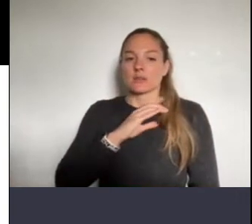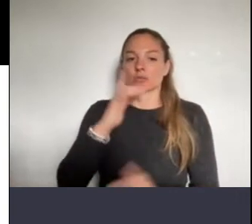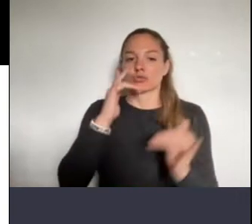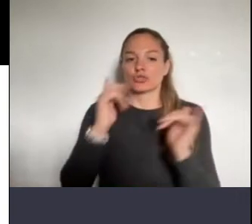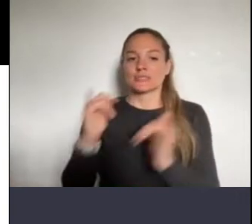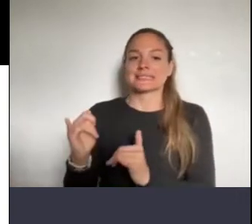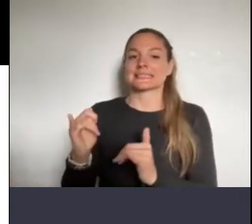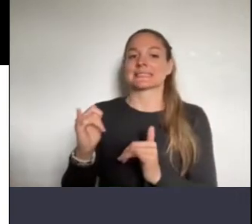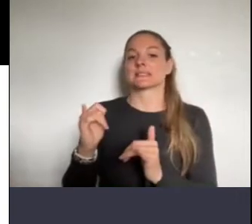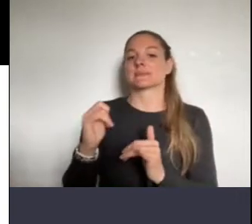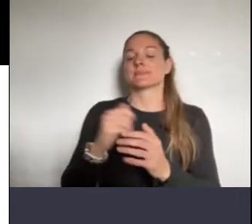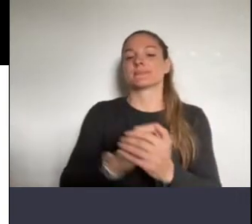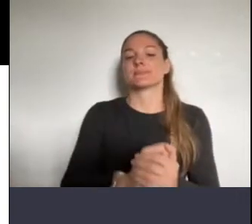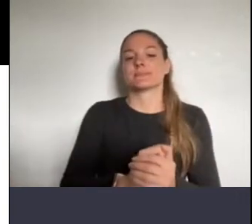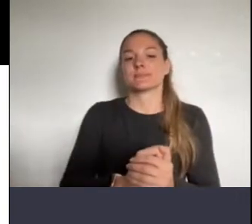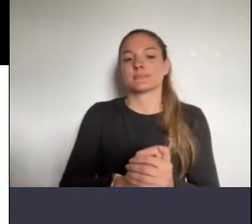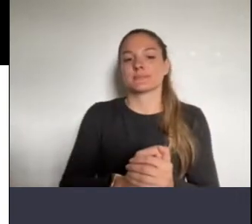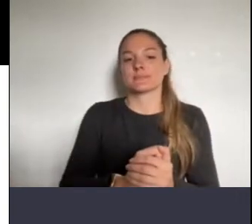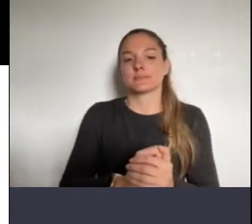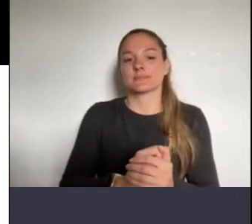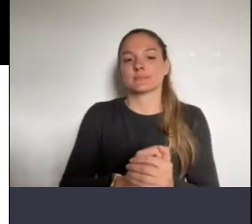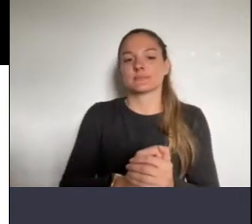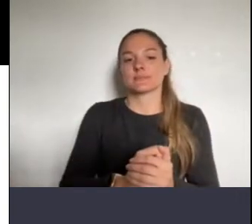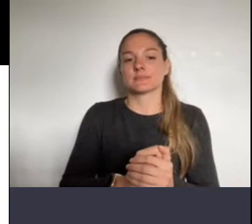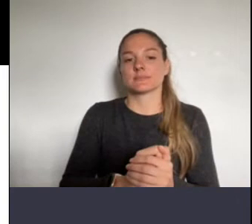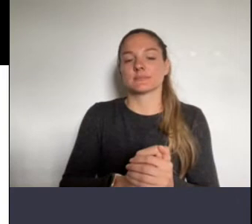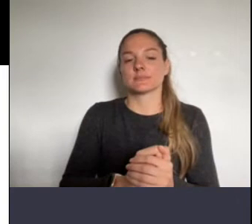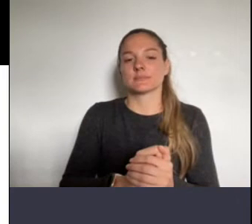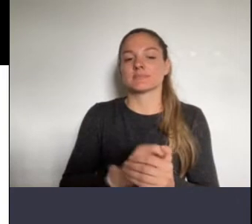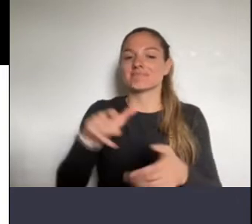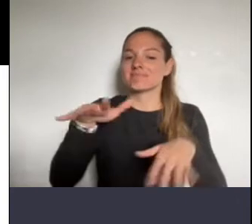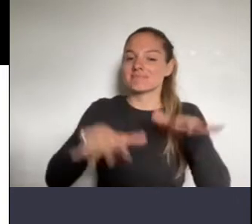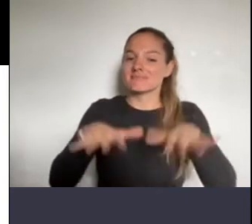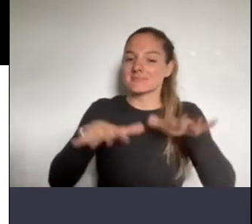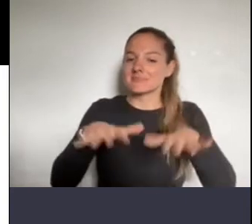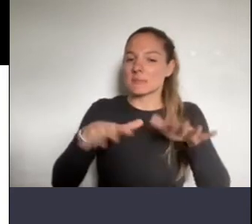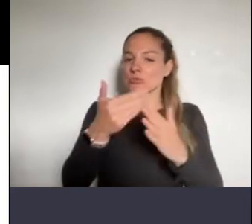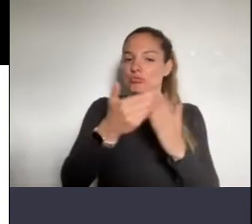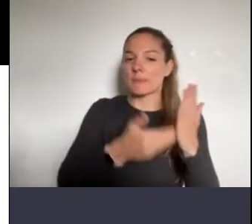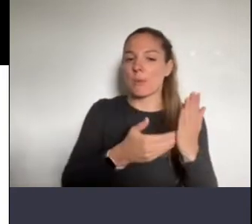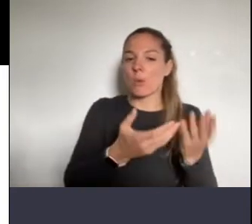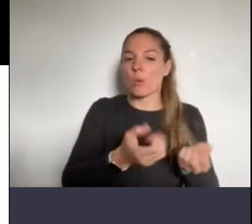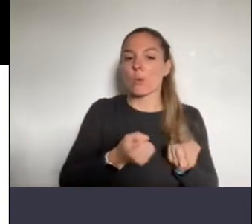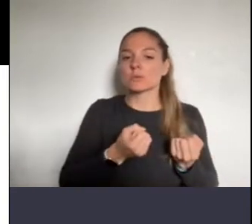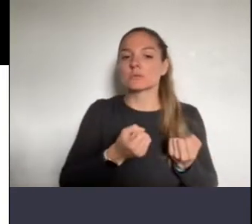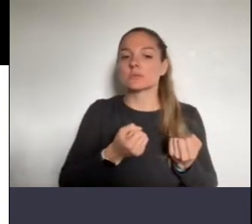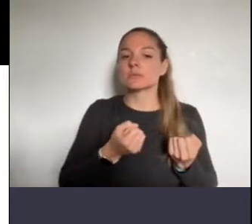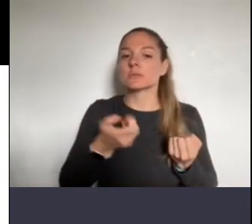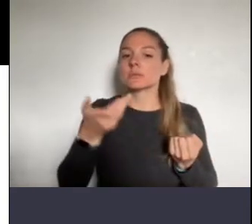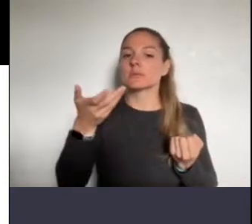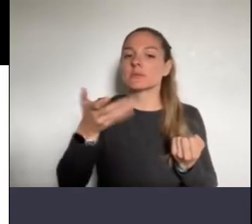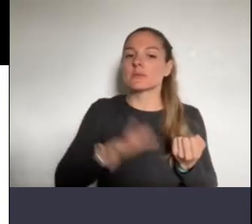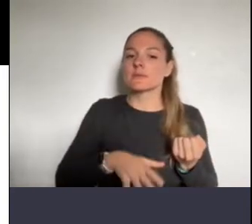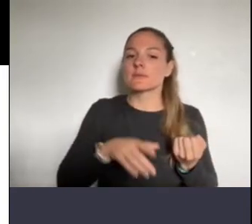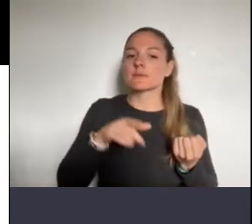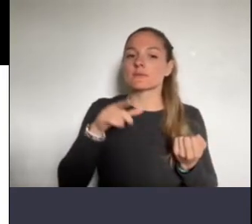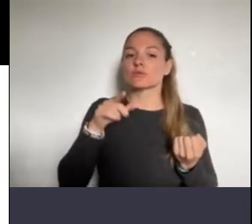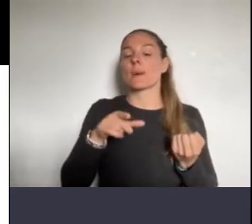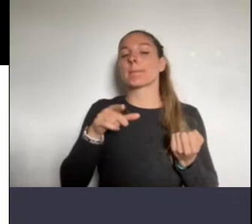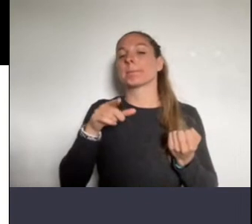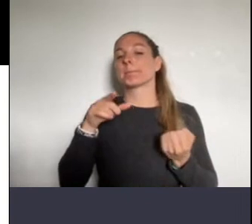been identified. Also, again, in a similar report that was done from it was a government